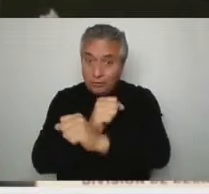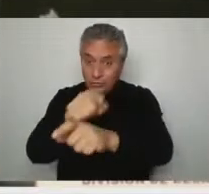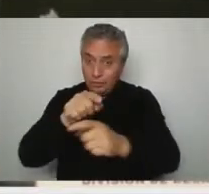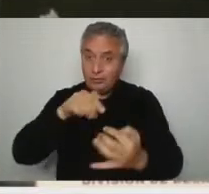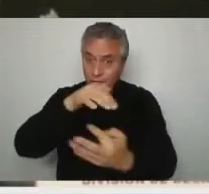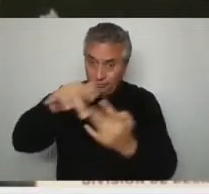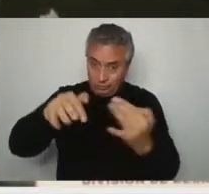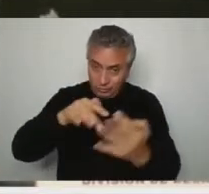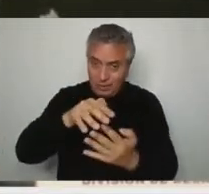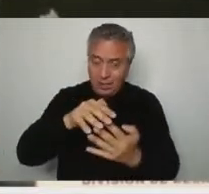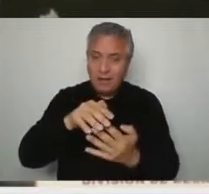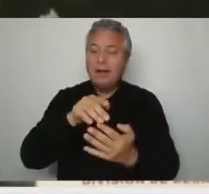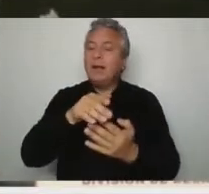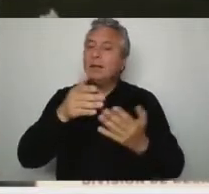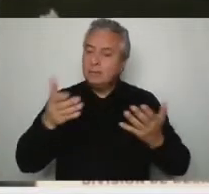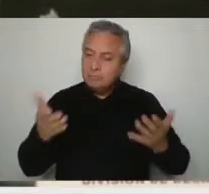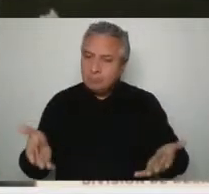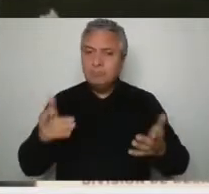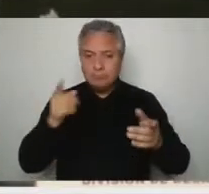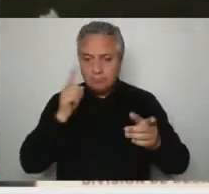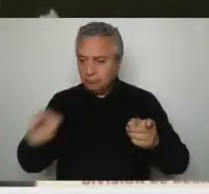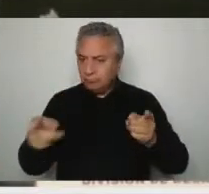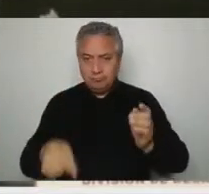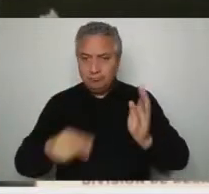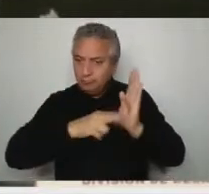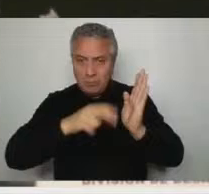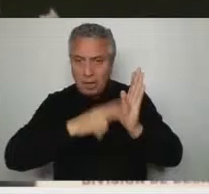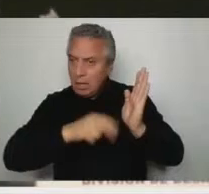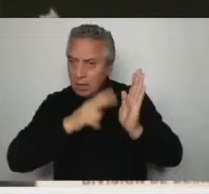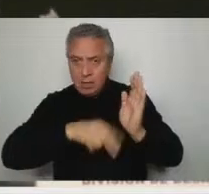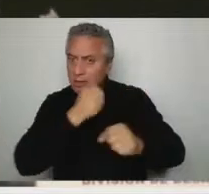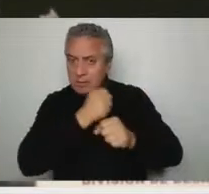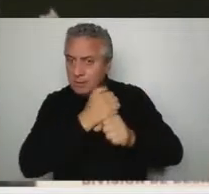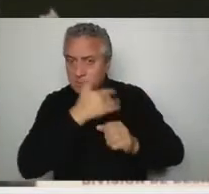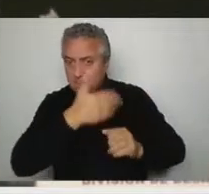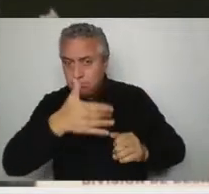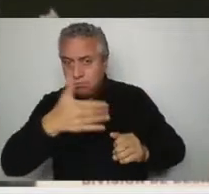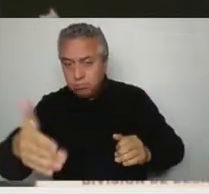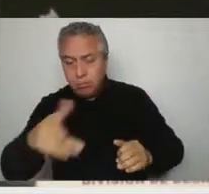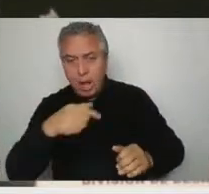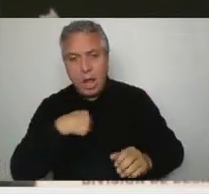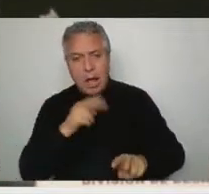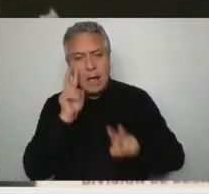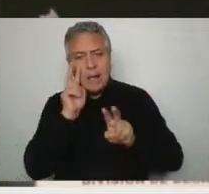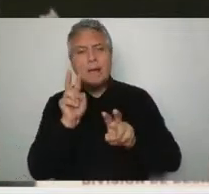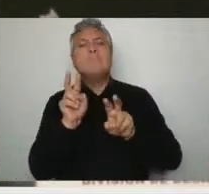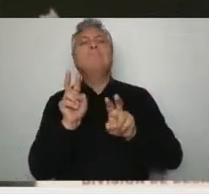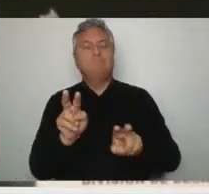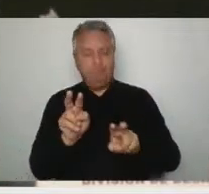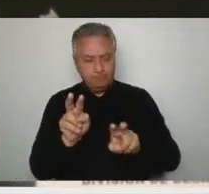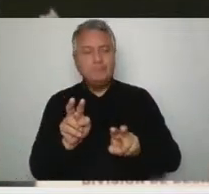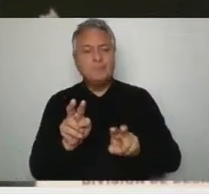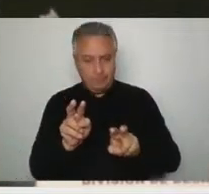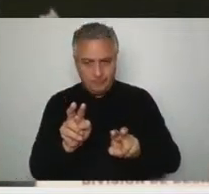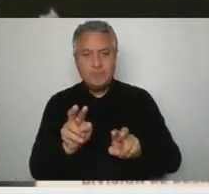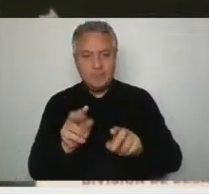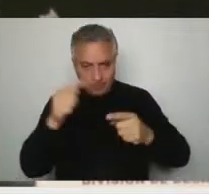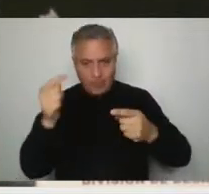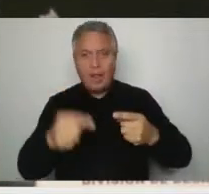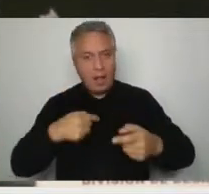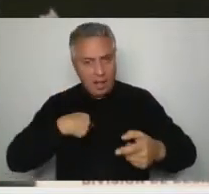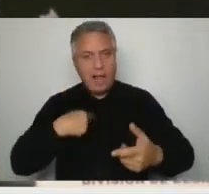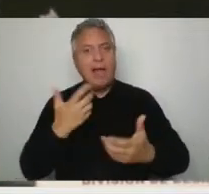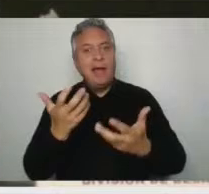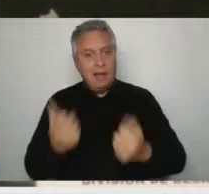this group and helping those individuals without access to the system greater relief, but